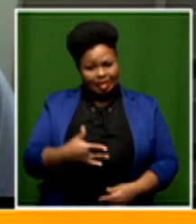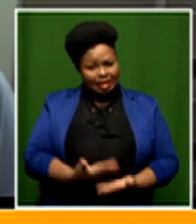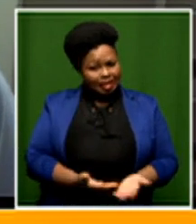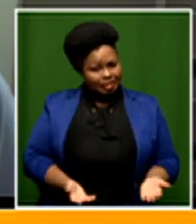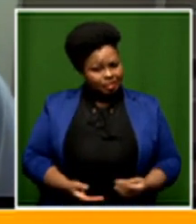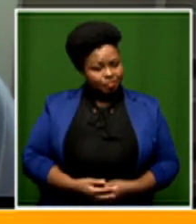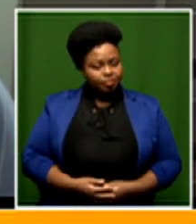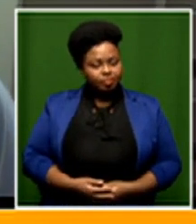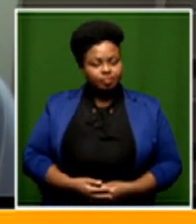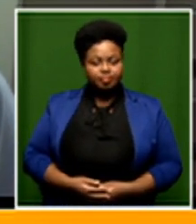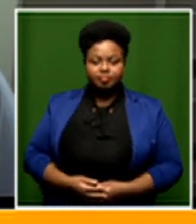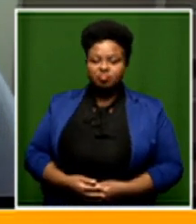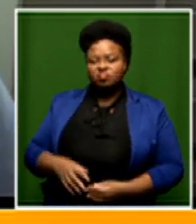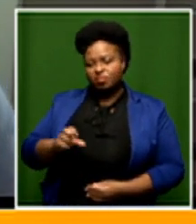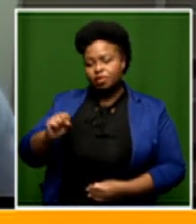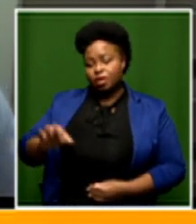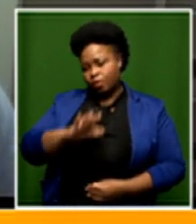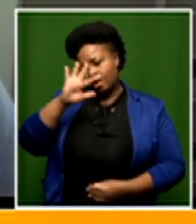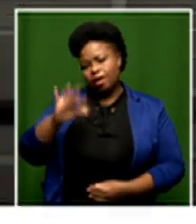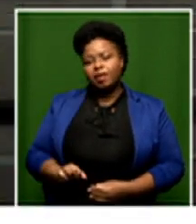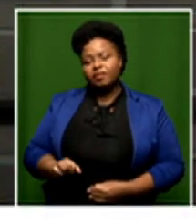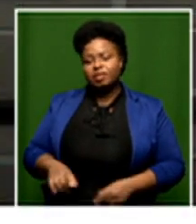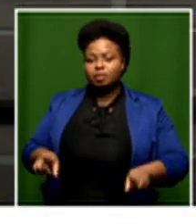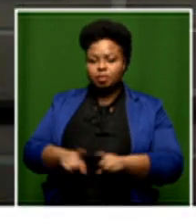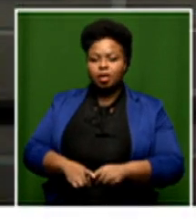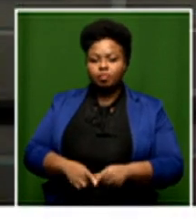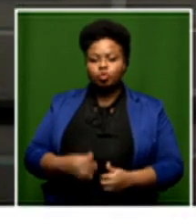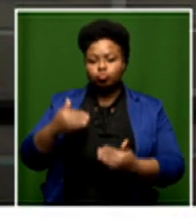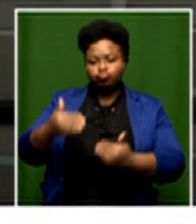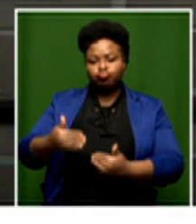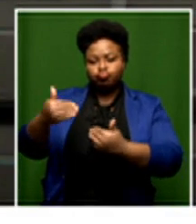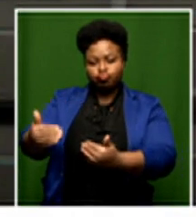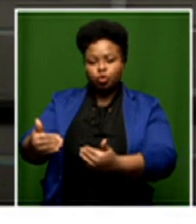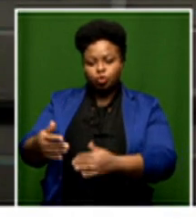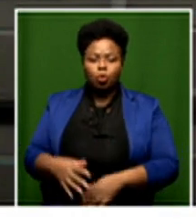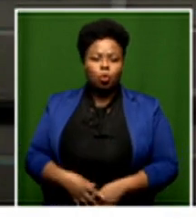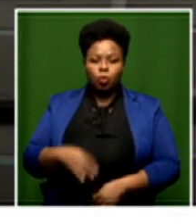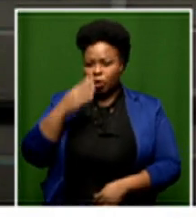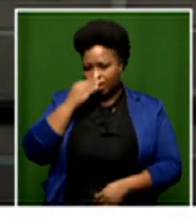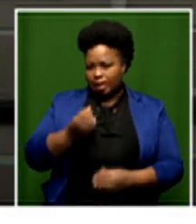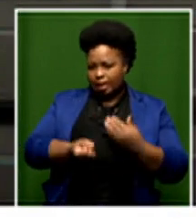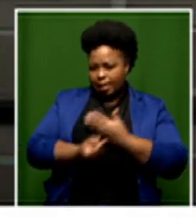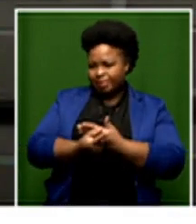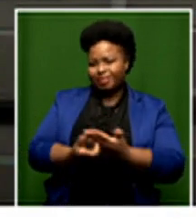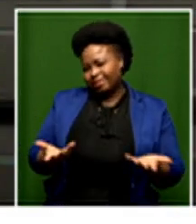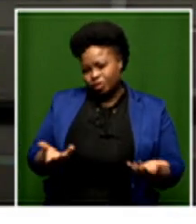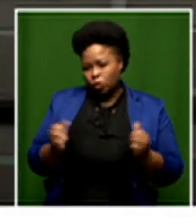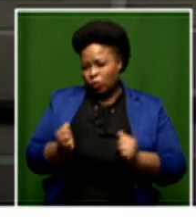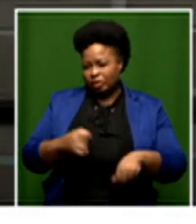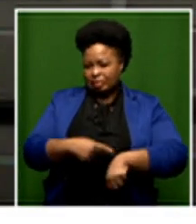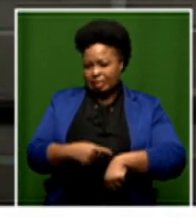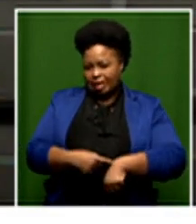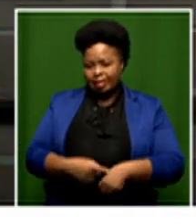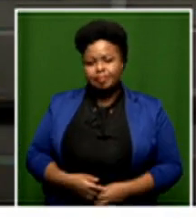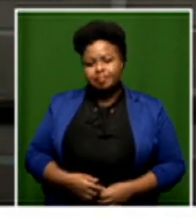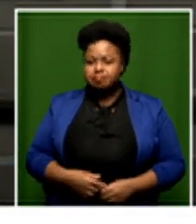Africa, like all temperate countries, suffers from seasonal influenza epidemics. Generally, that occurs